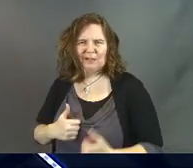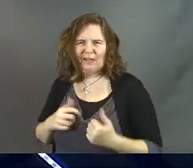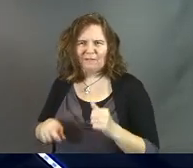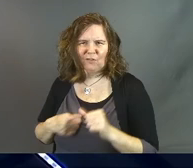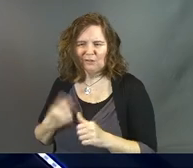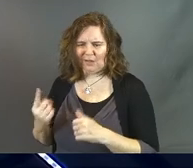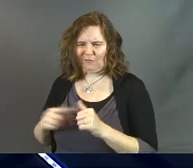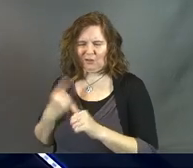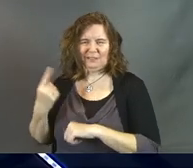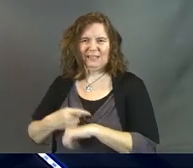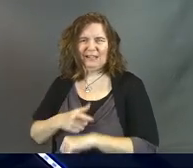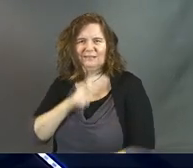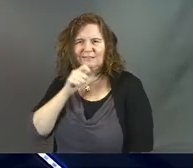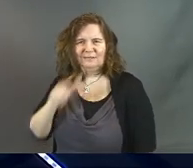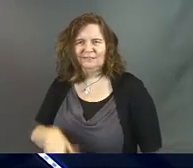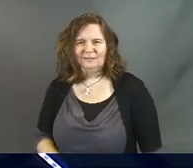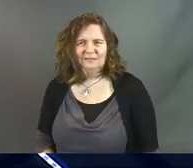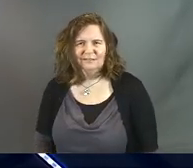life on day one.